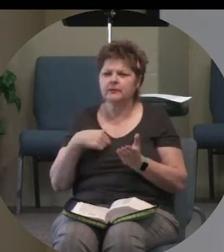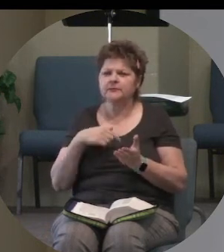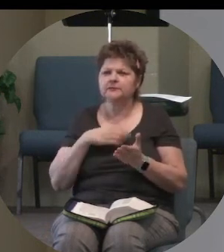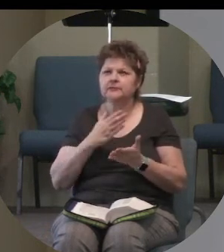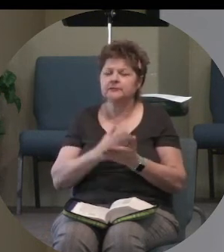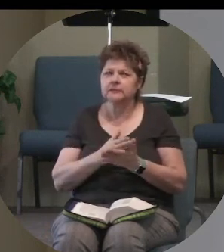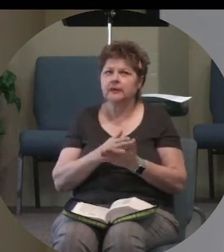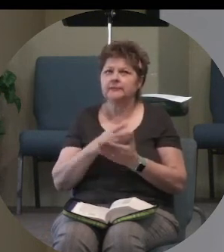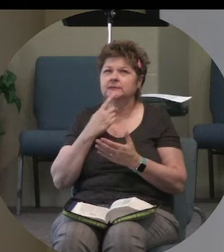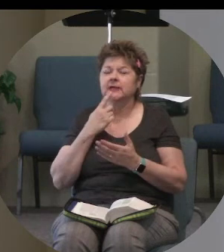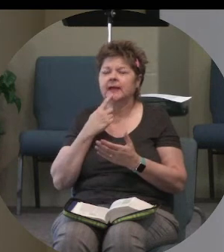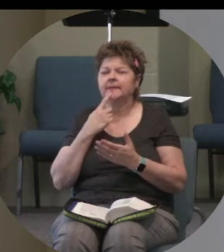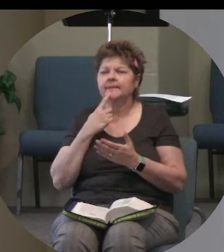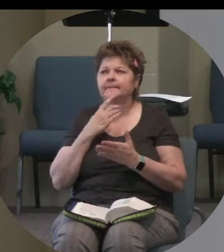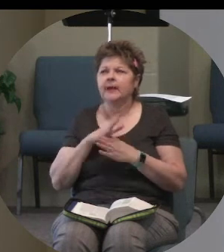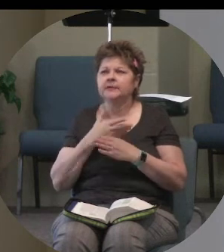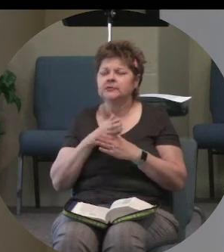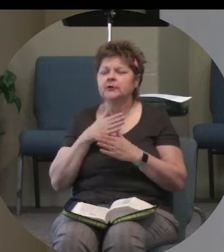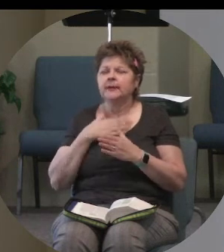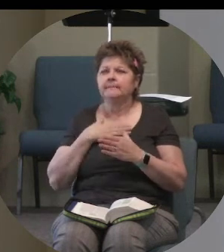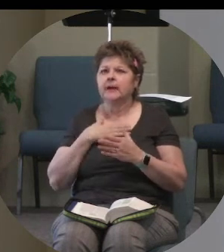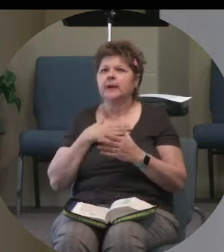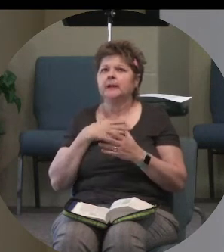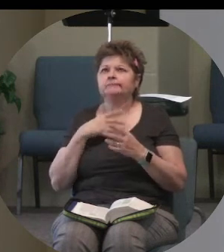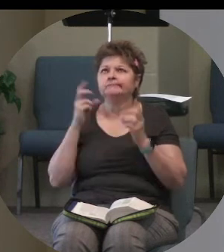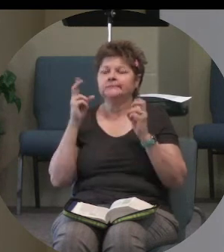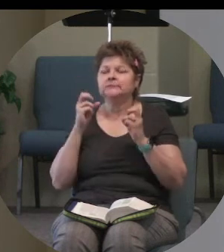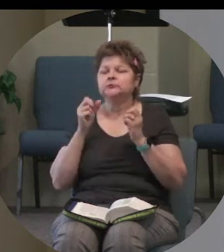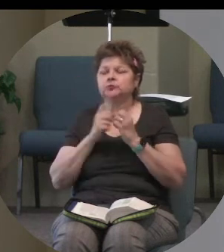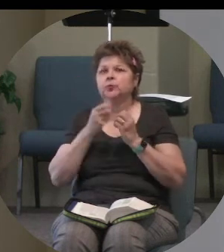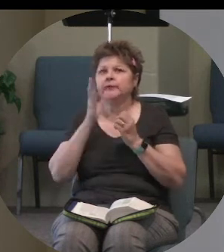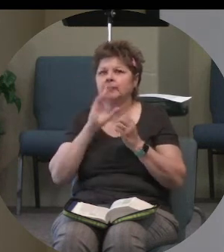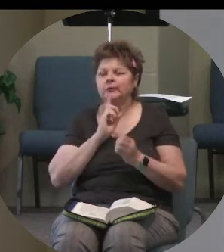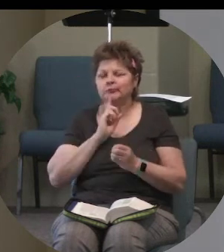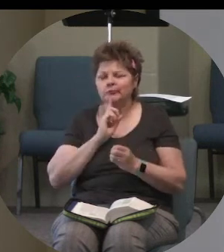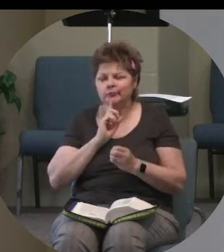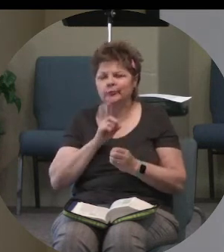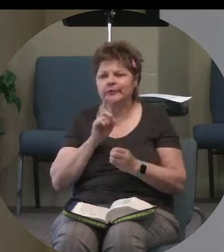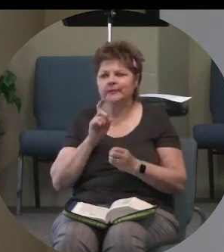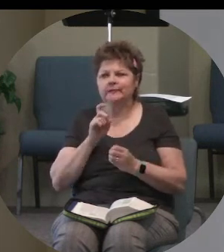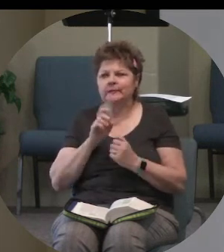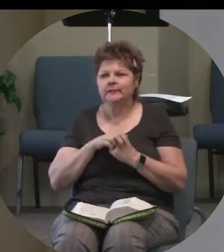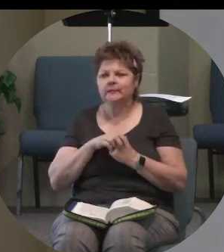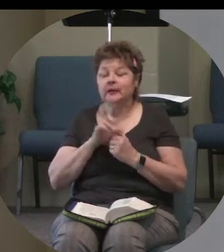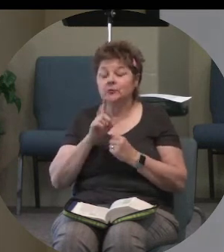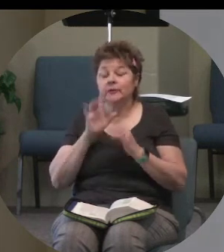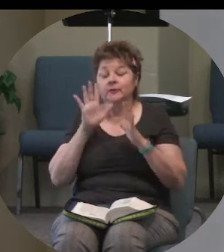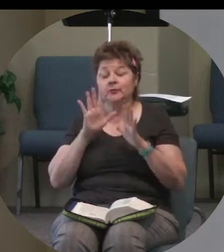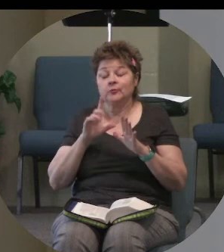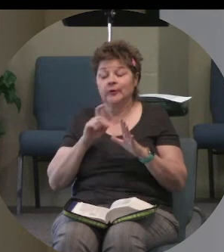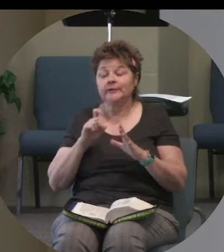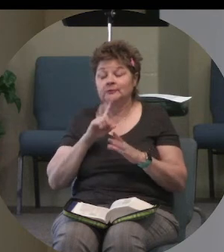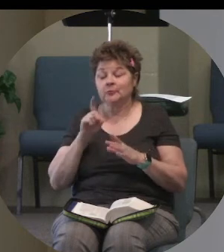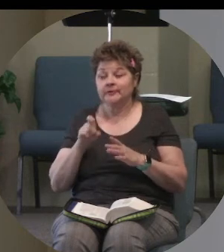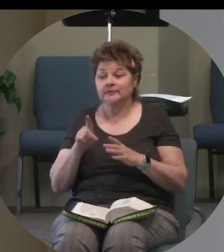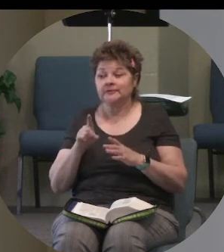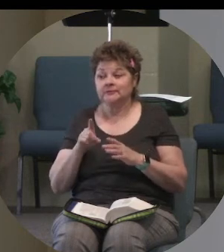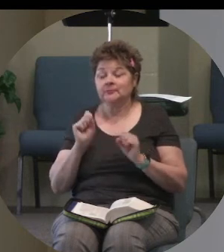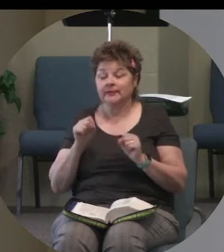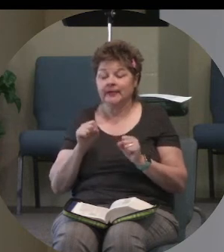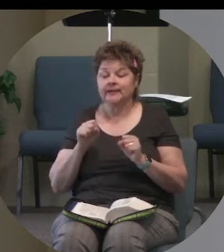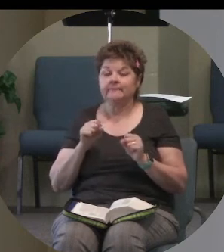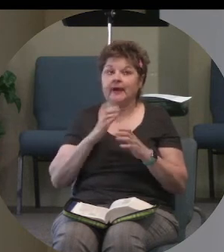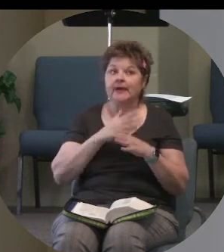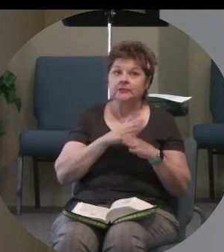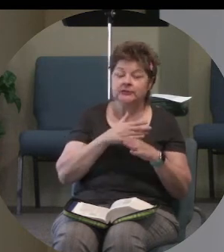I sharing my burdens with God truly? Right, because that's one of the greatest questions we can ask. Have I truly shared the burden? Have I